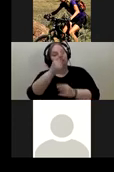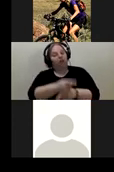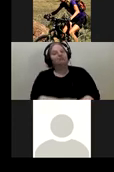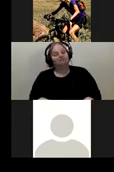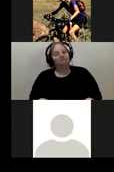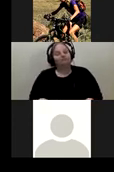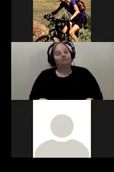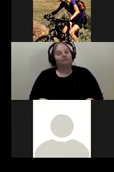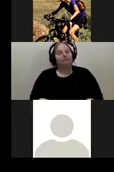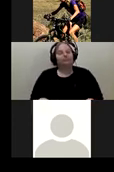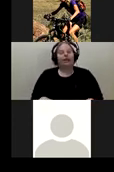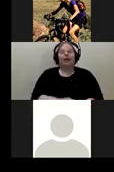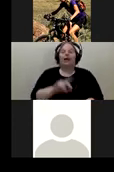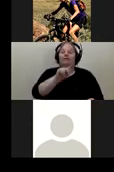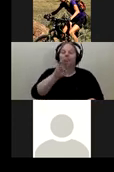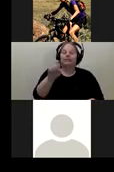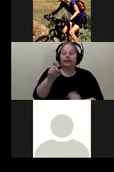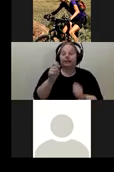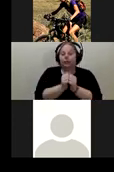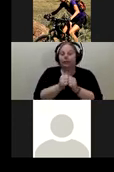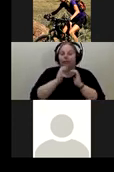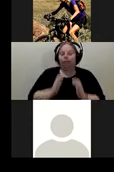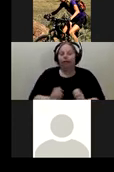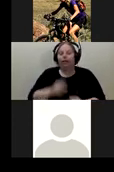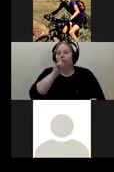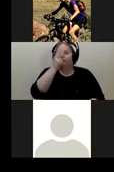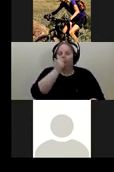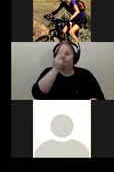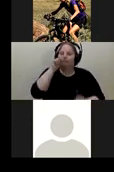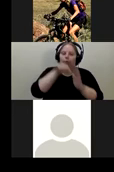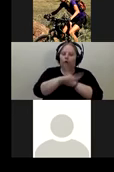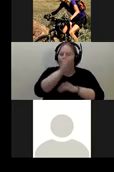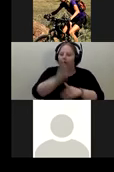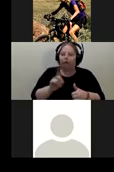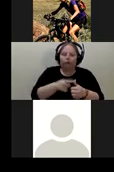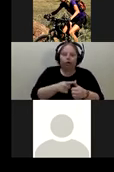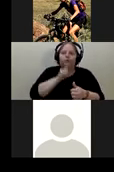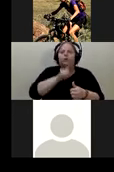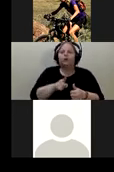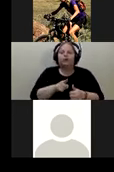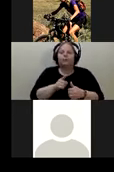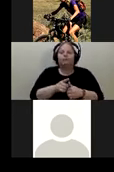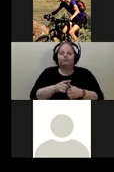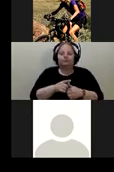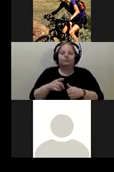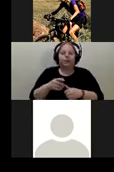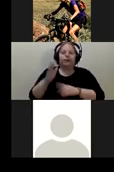What would having sex? It's funny, murder never comes first. Breaching, yes, grooming people for sexual